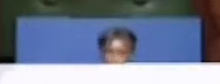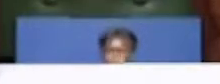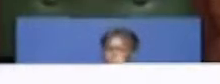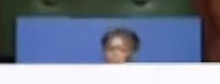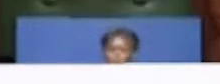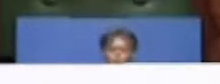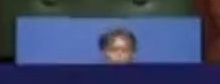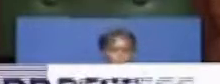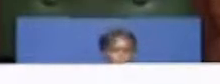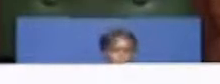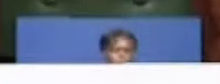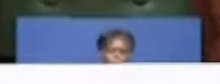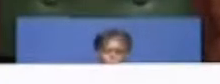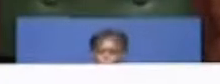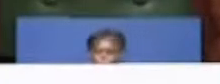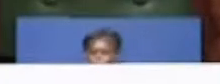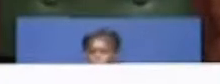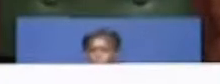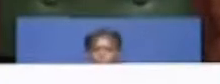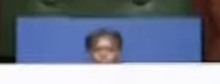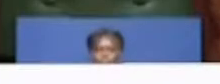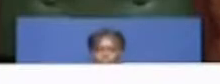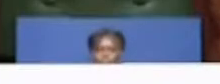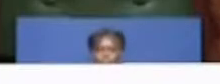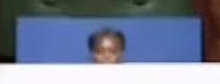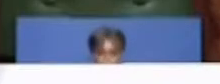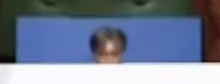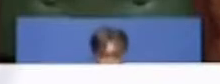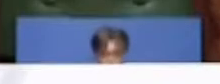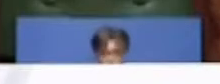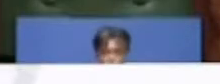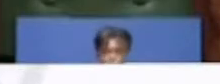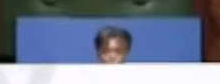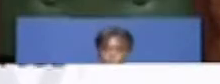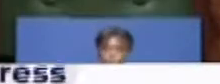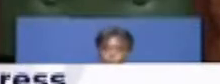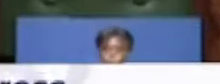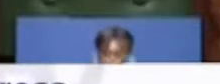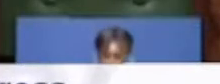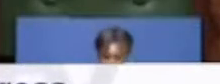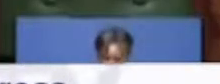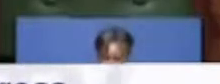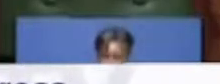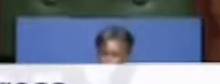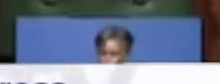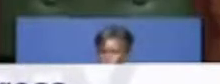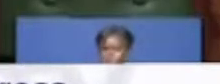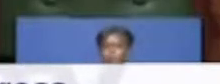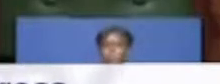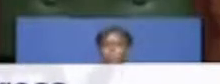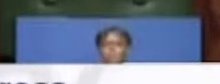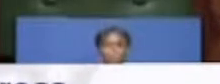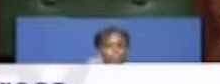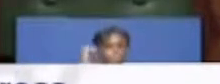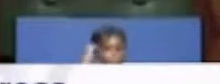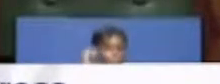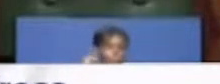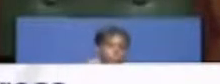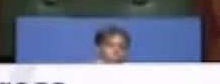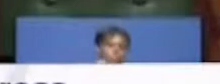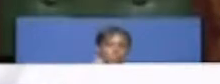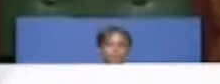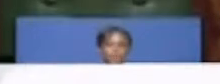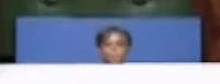groups. And on this particular point, I just want to focus on one: gender balance among.